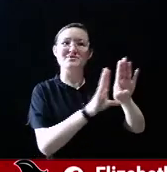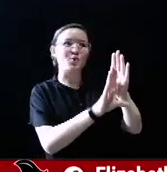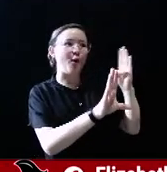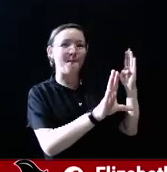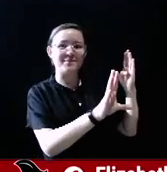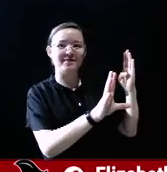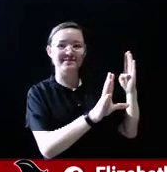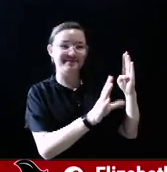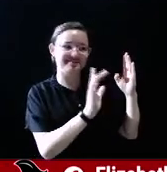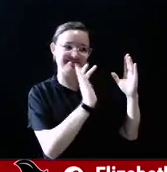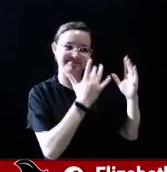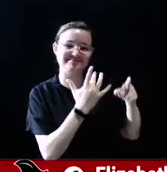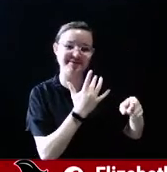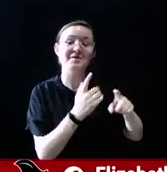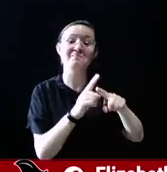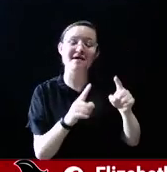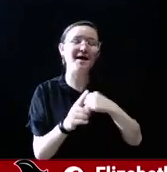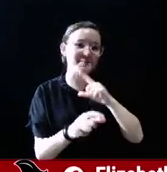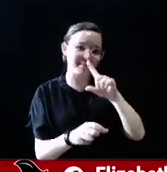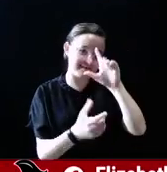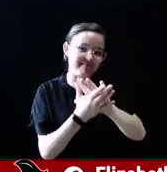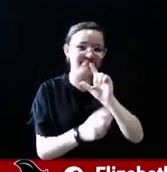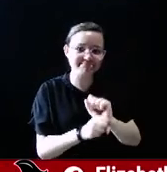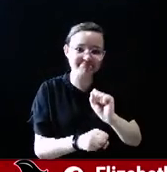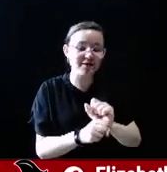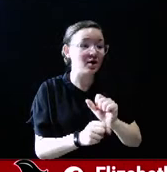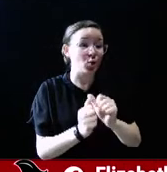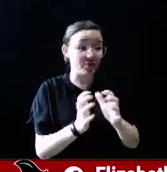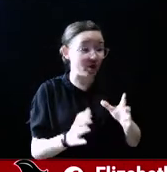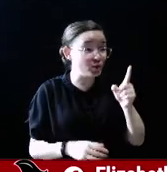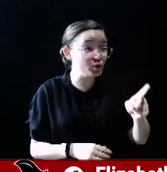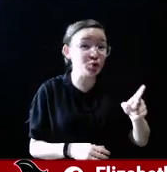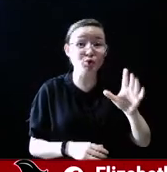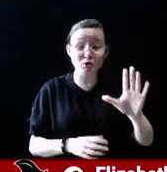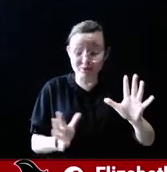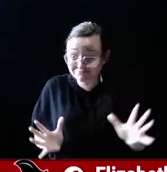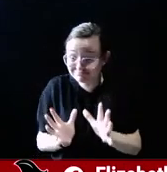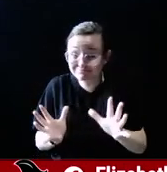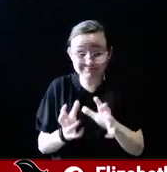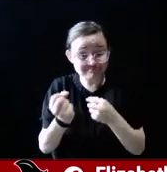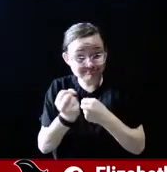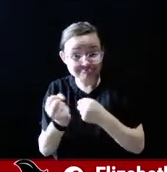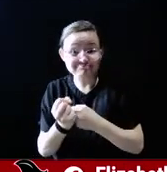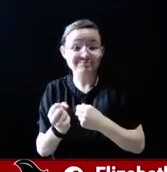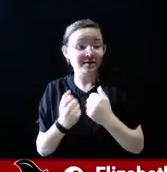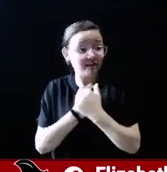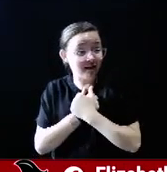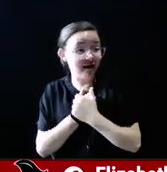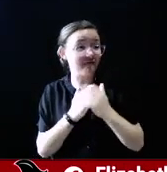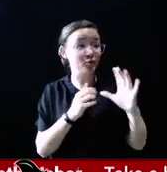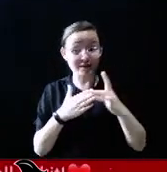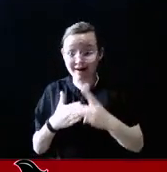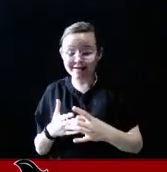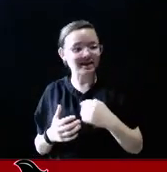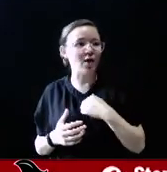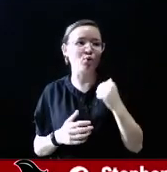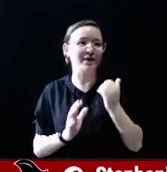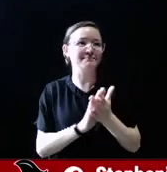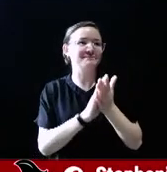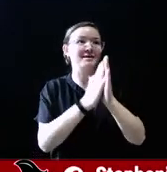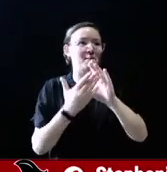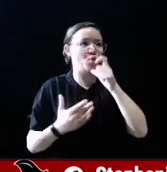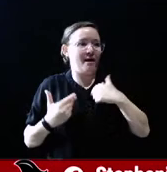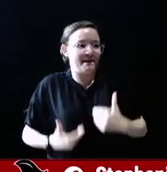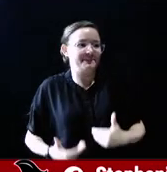but I truly believe that without you, your constant reassurance, your unconditional support, and your much-needed guidance, I wouldn't be the person I am